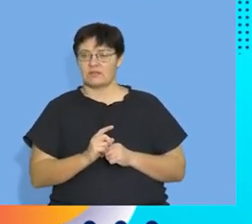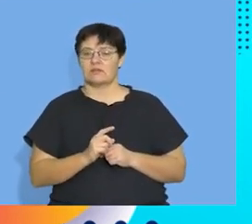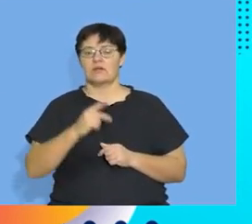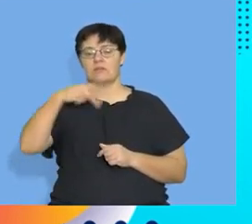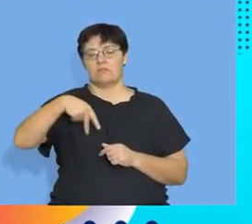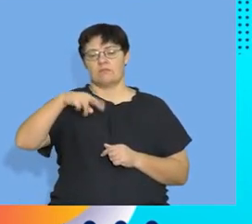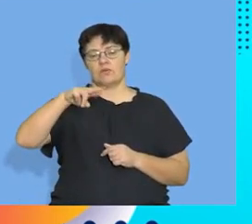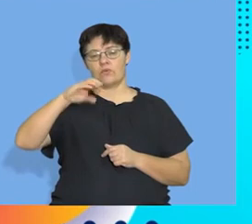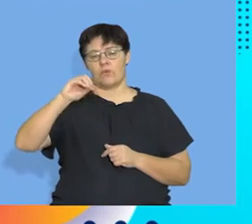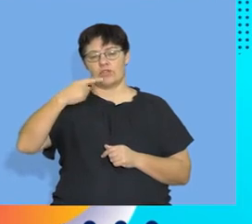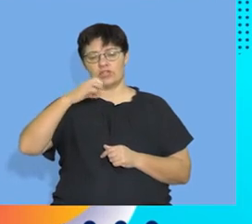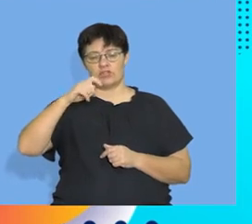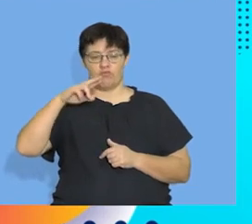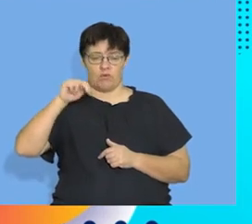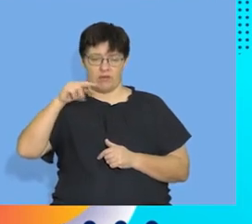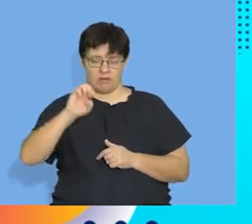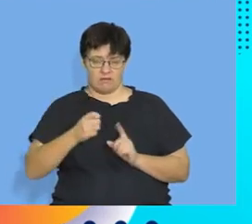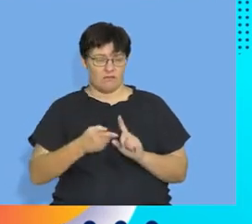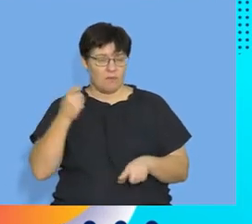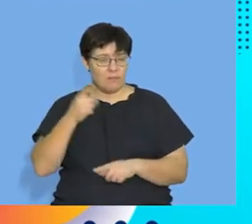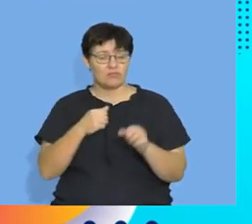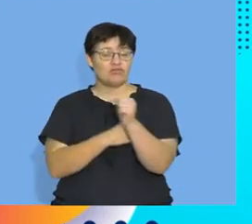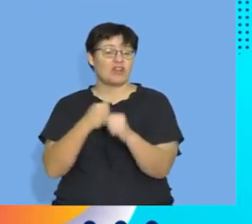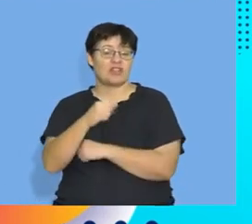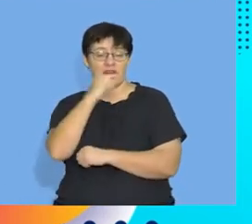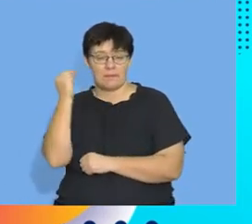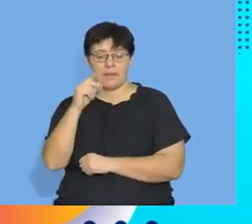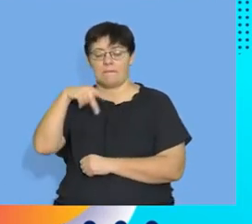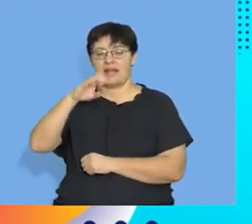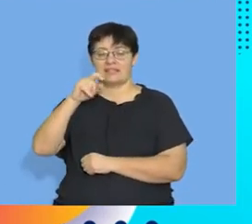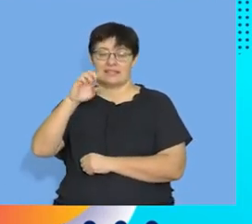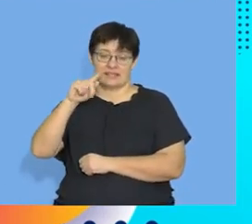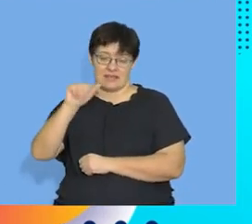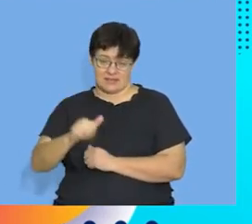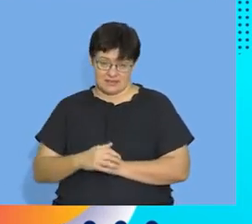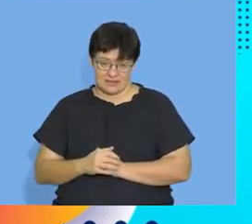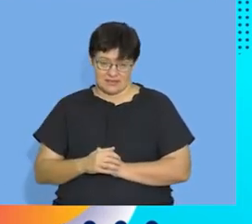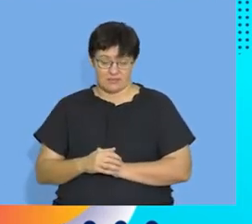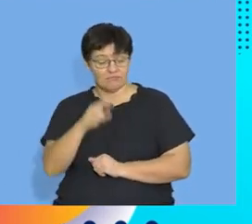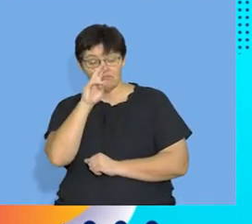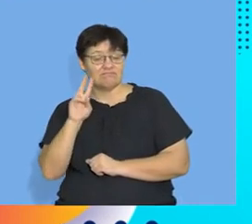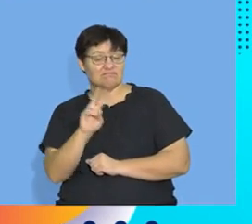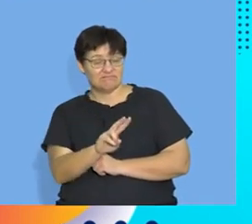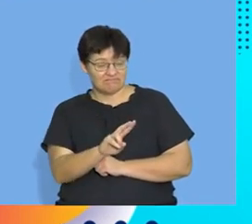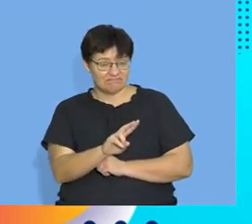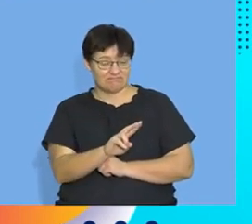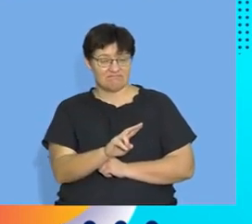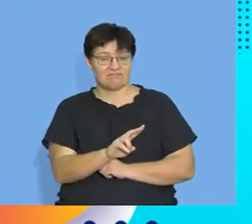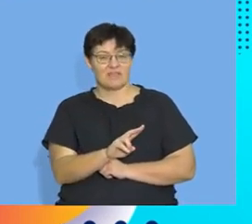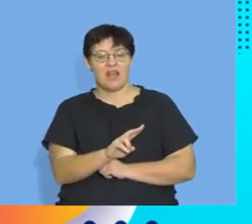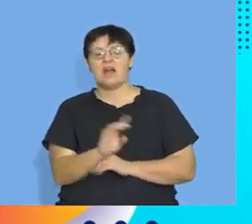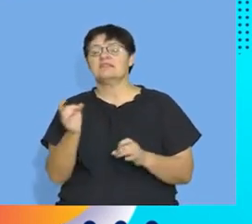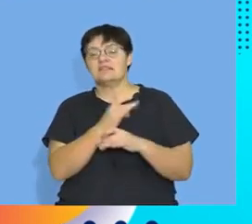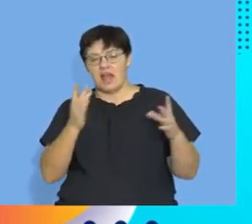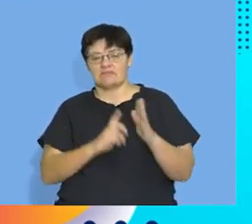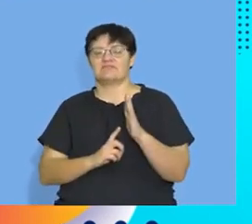production of progesterone. And that progesterone comes from a structure called the placenta. So we see that